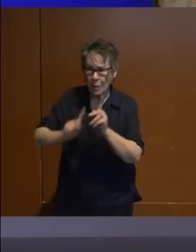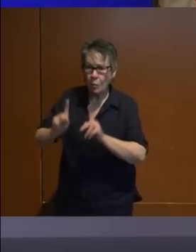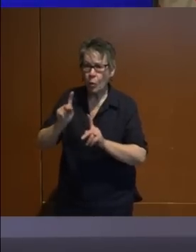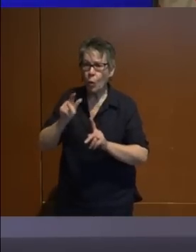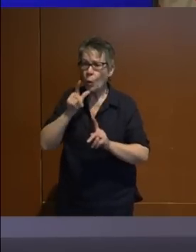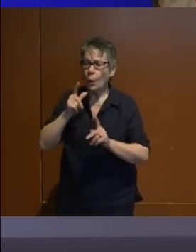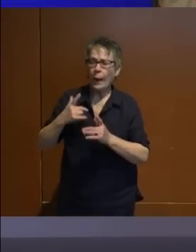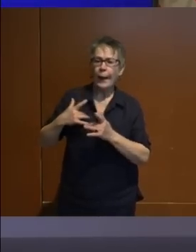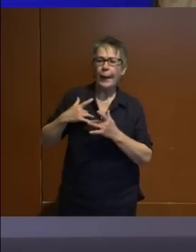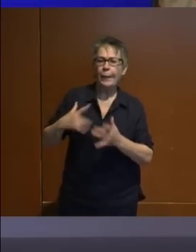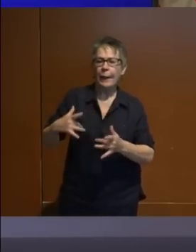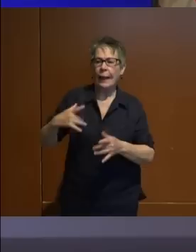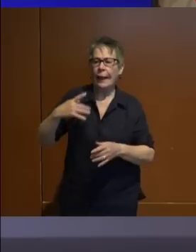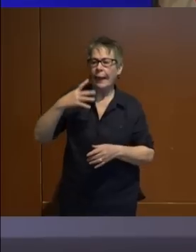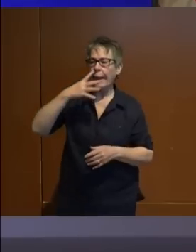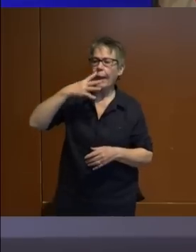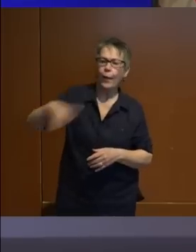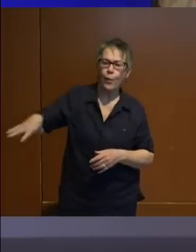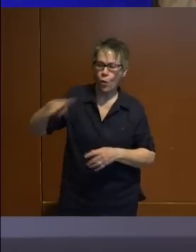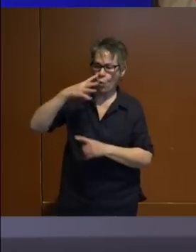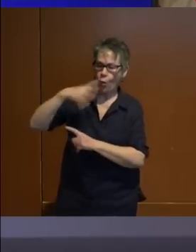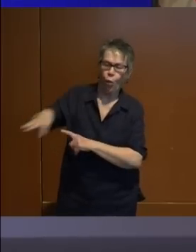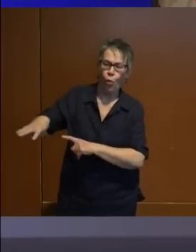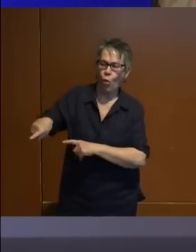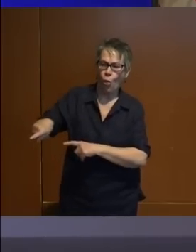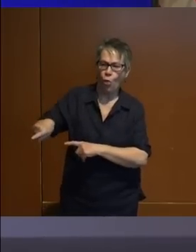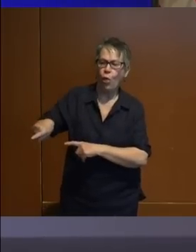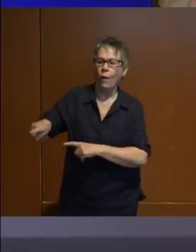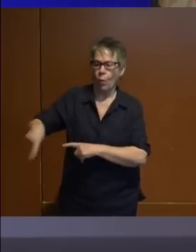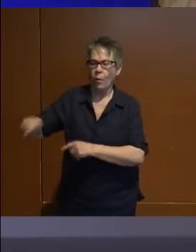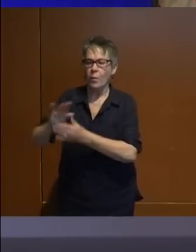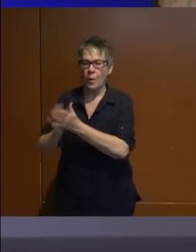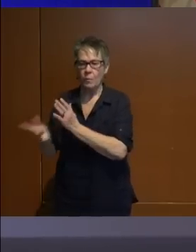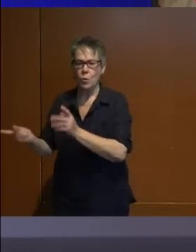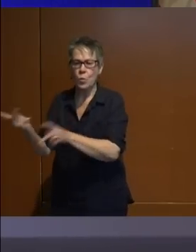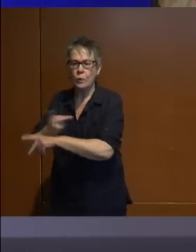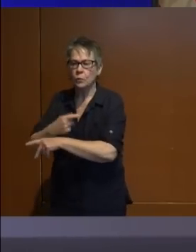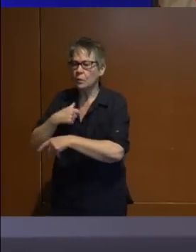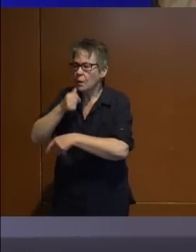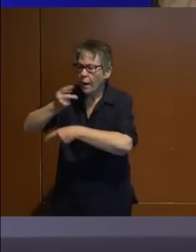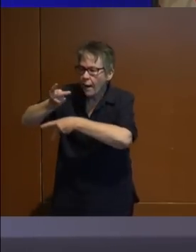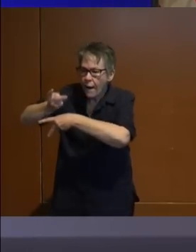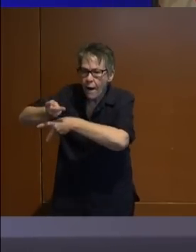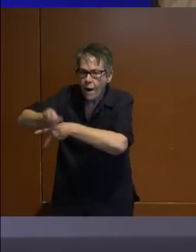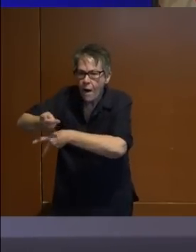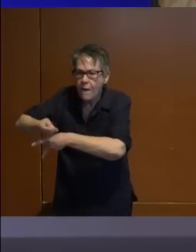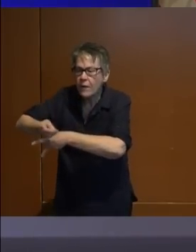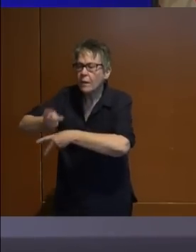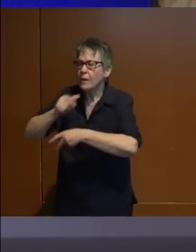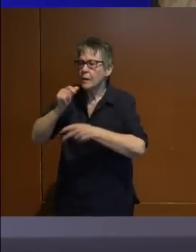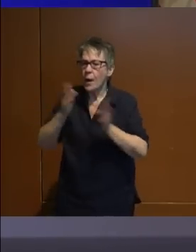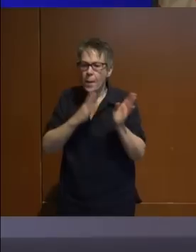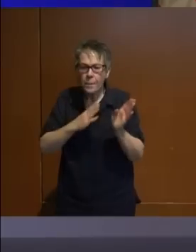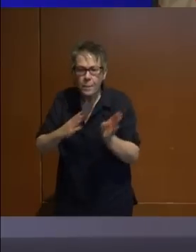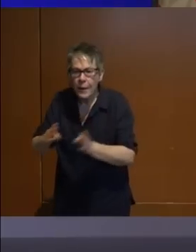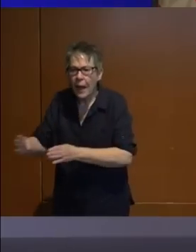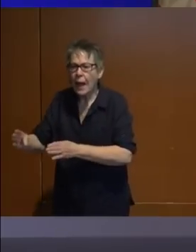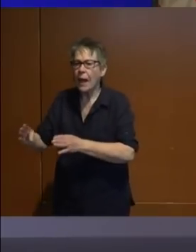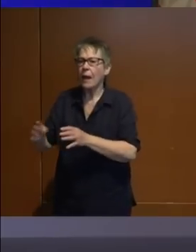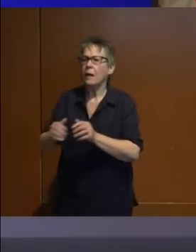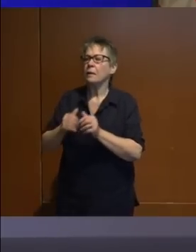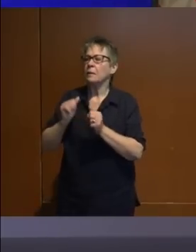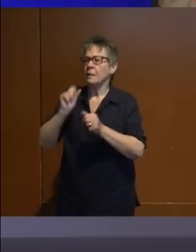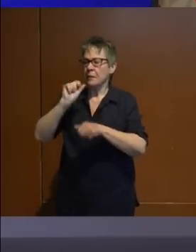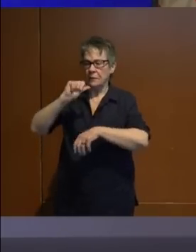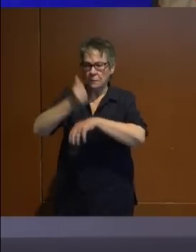a result of this crisis if we're not careful, if we don't have a proactive set of policies for folks who are